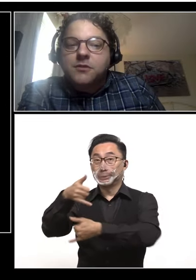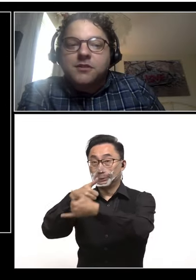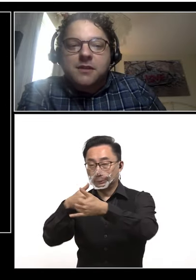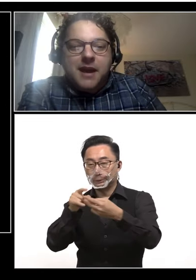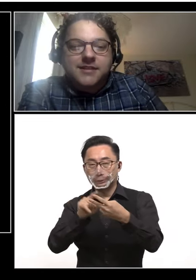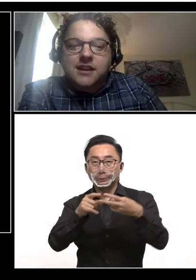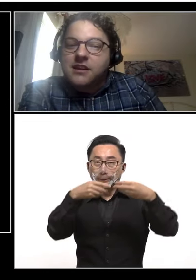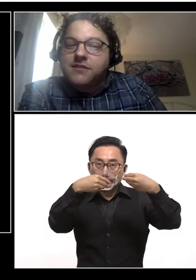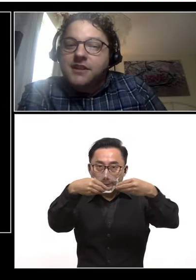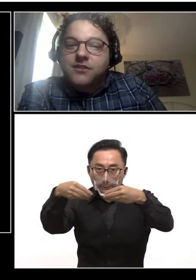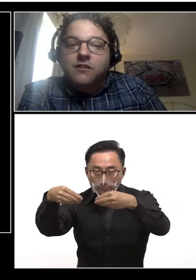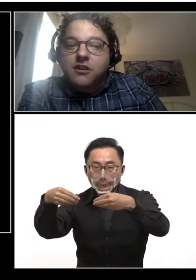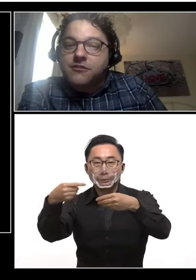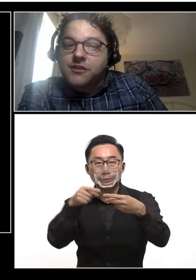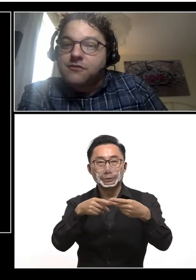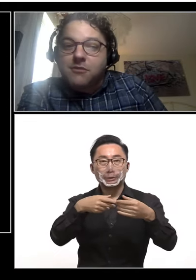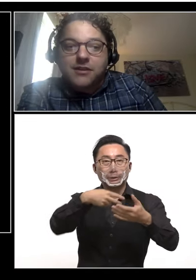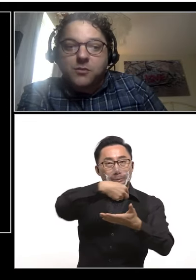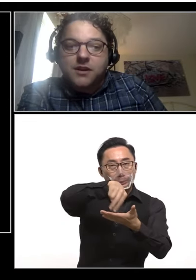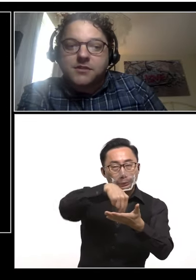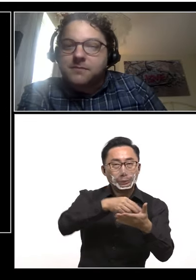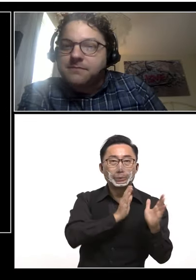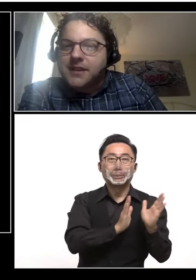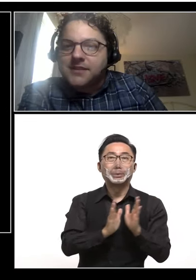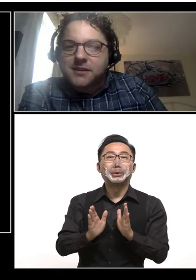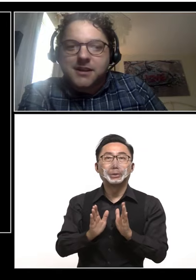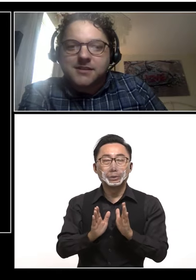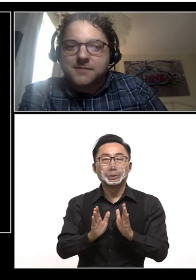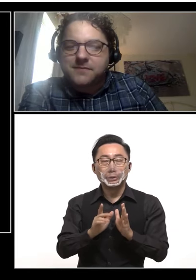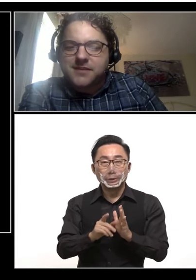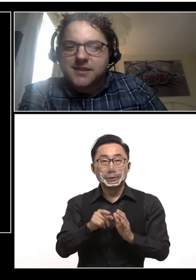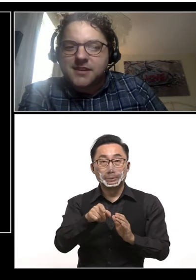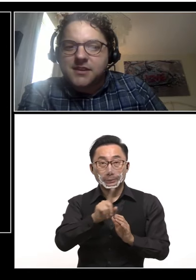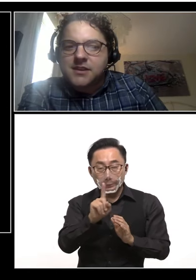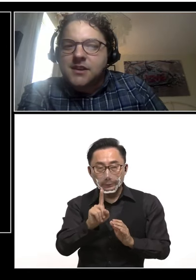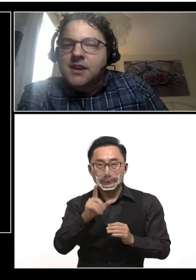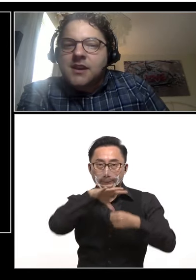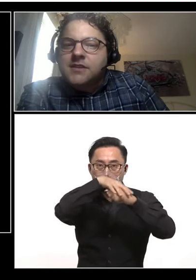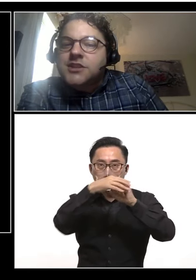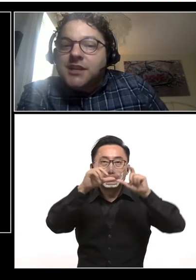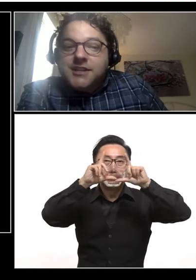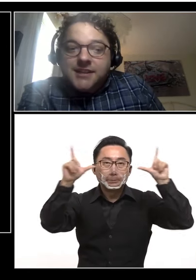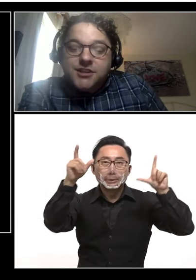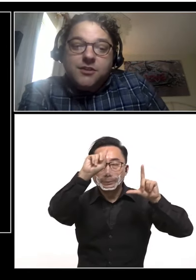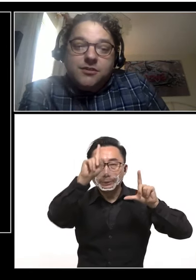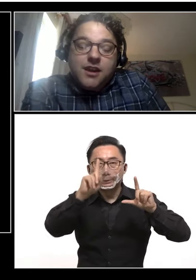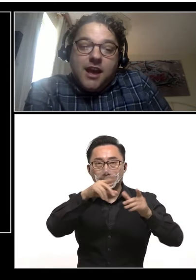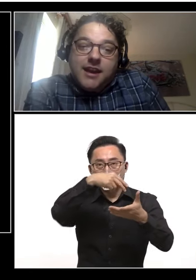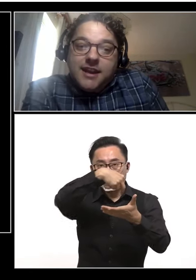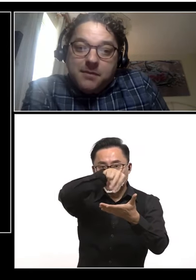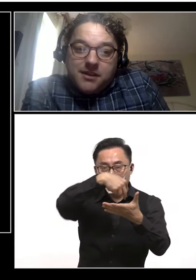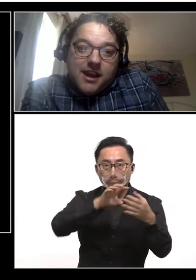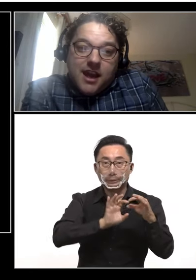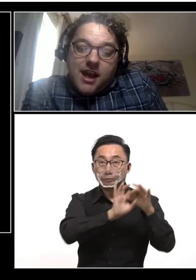created with some of the best and innovative choreographers from around the world. Next slide, please. This changes attitudes